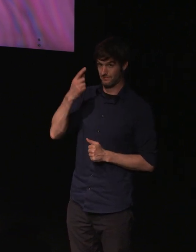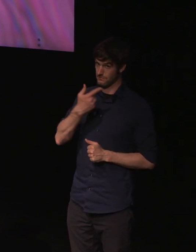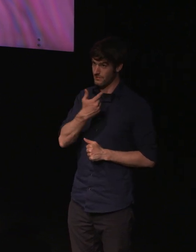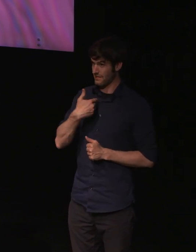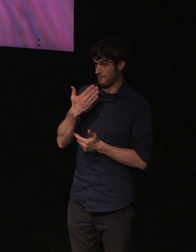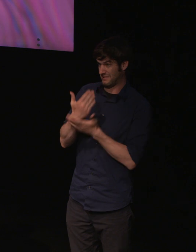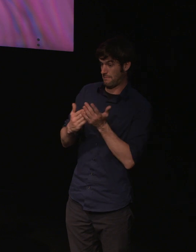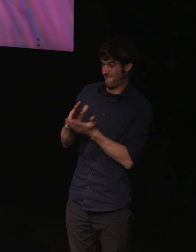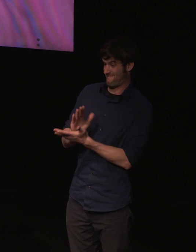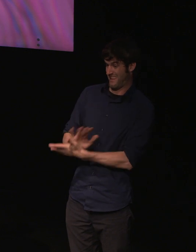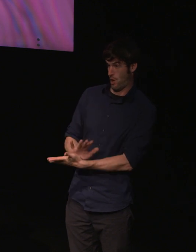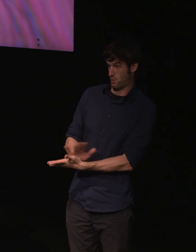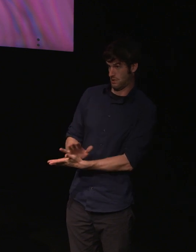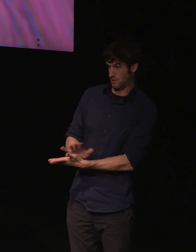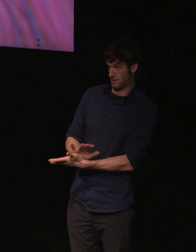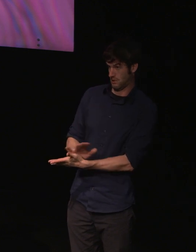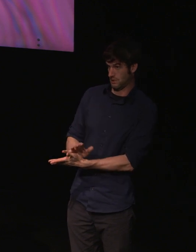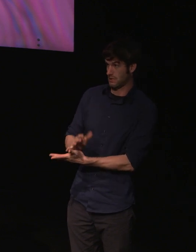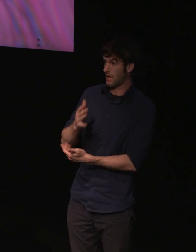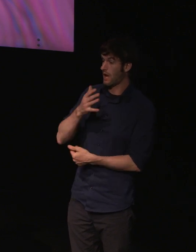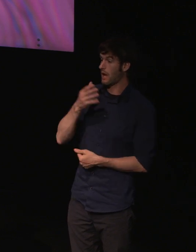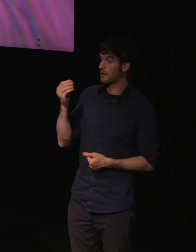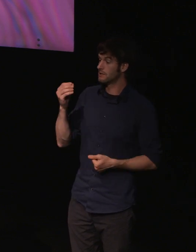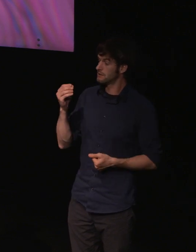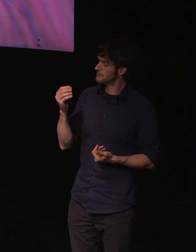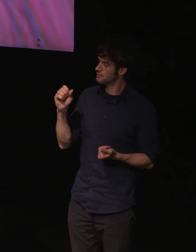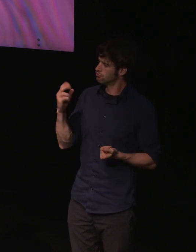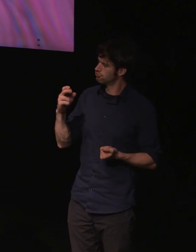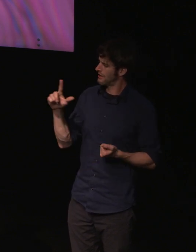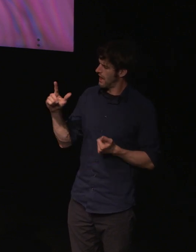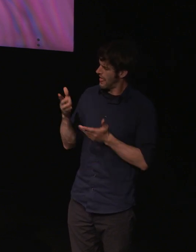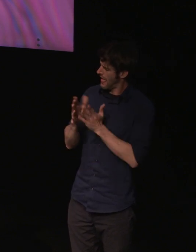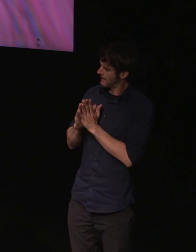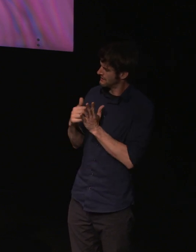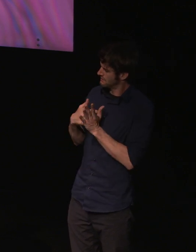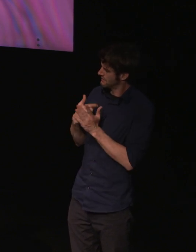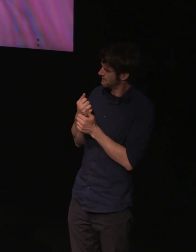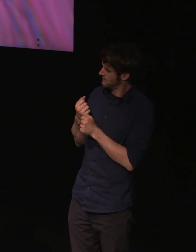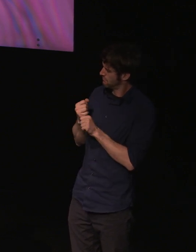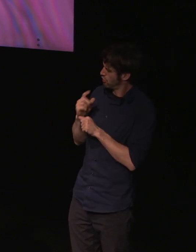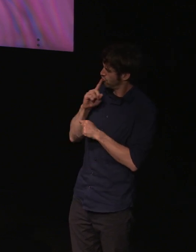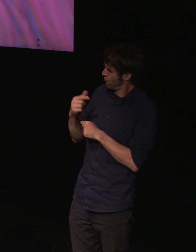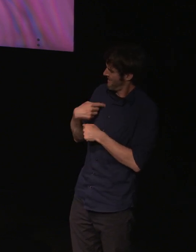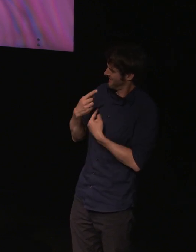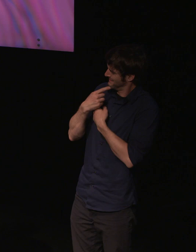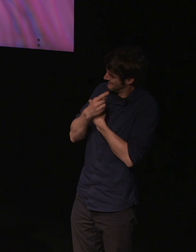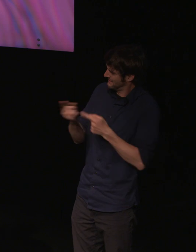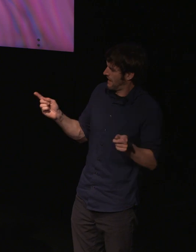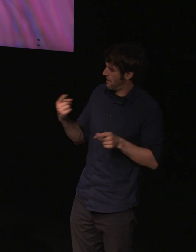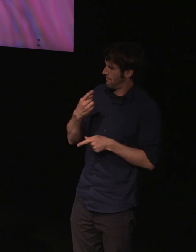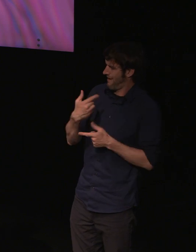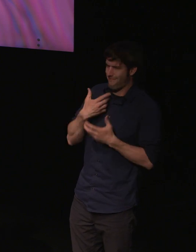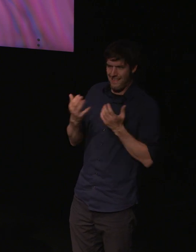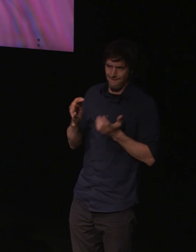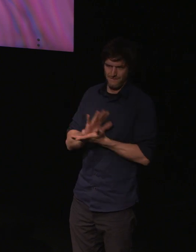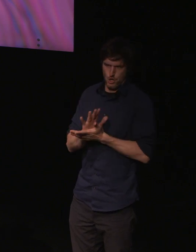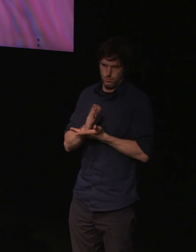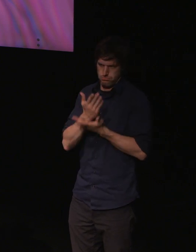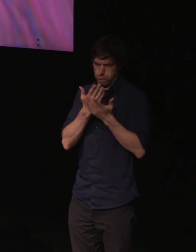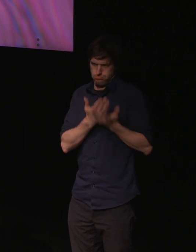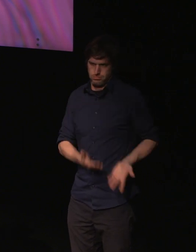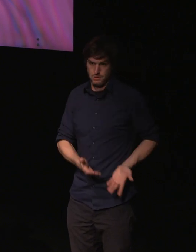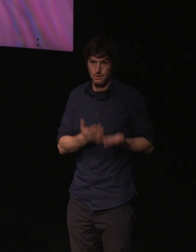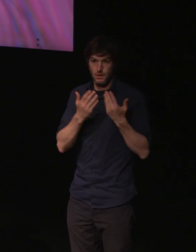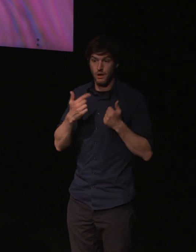of videos. And Shell asked me to basically, you know, make sure that I tell people that there's a lot of videos in this presentation. I'm going to do my best